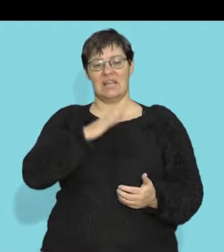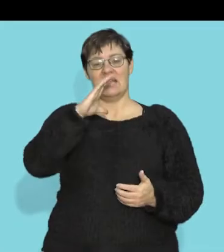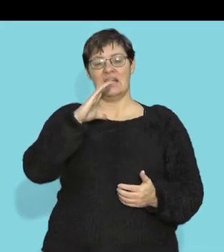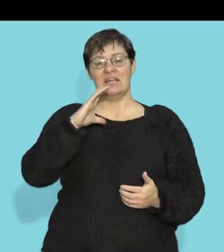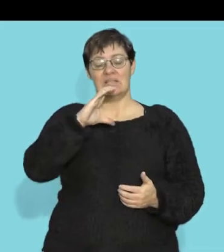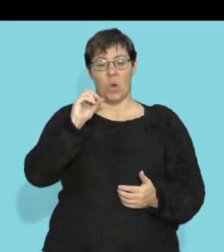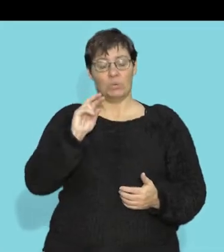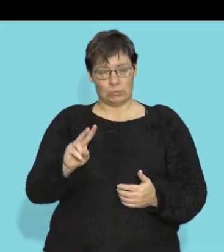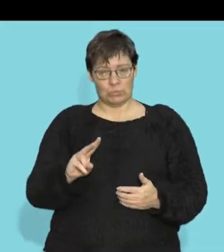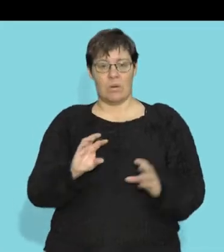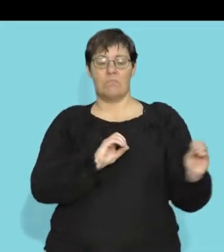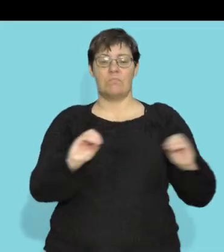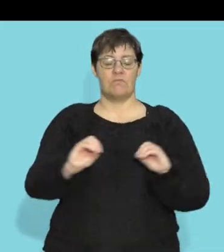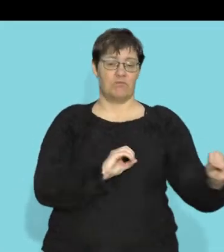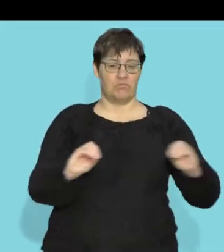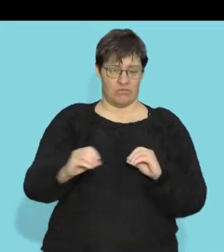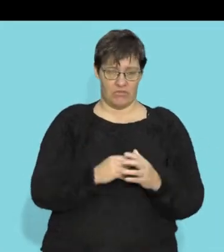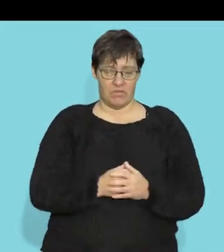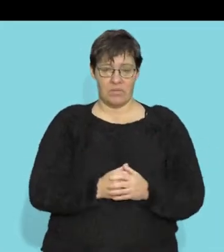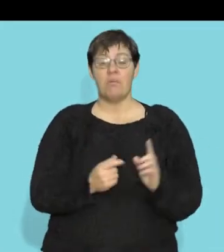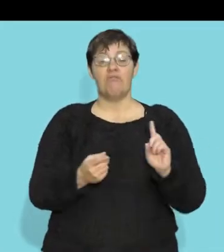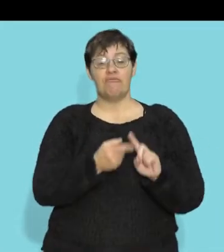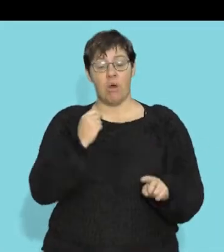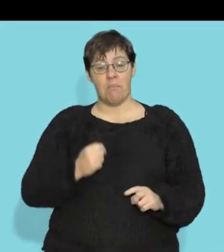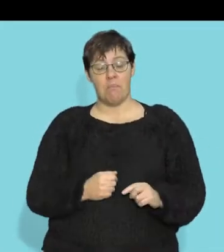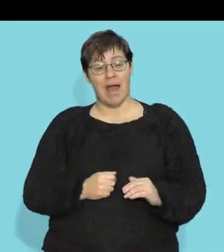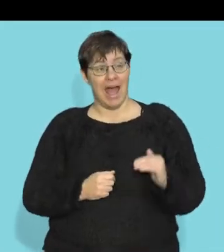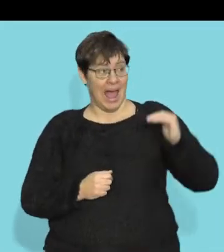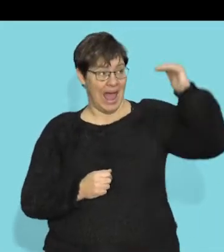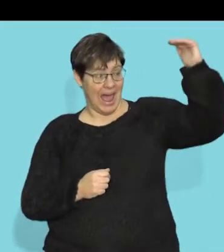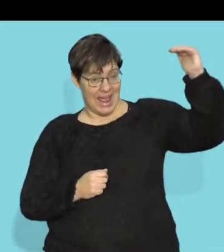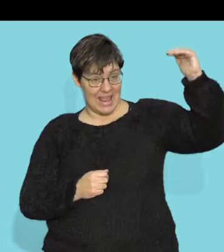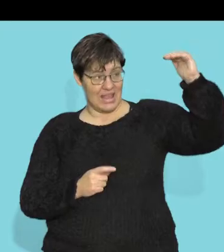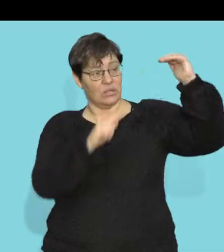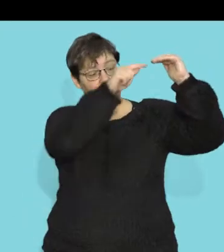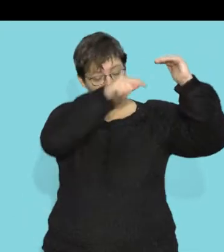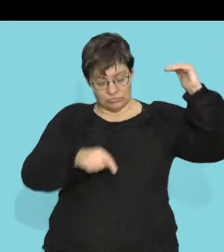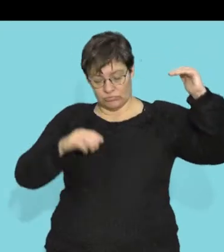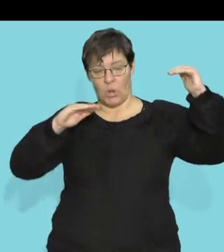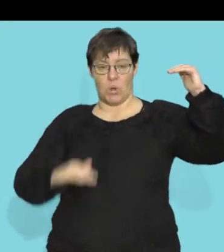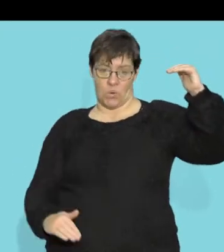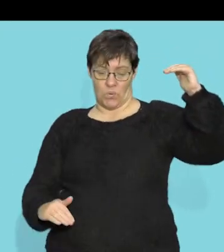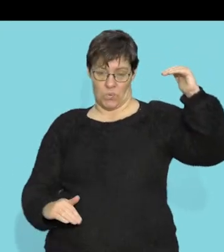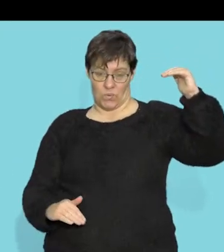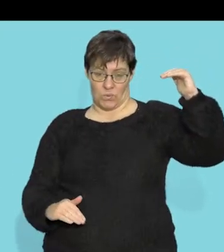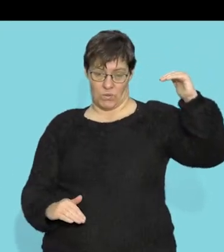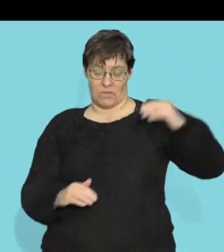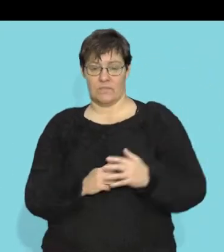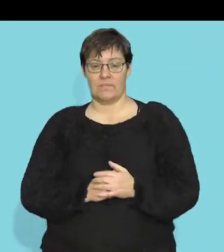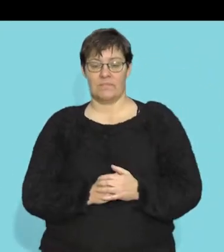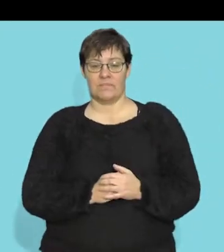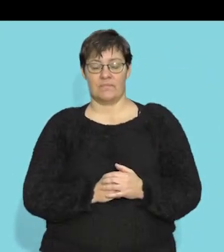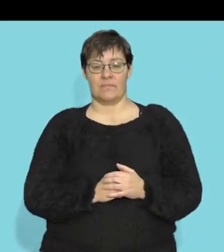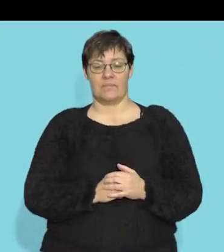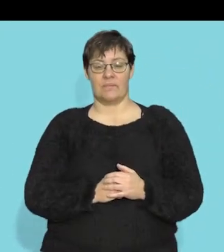are going to move. We want them to move from a high concentration to a low concentration.